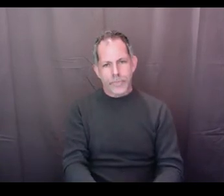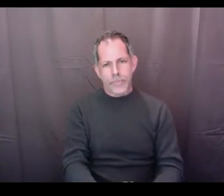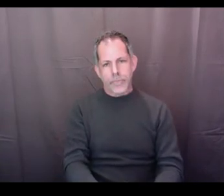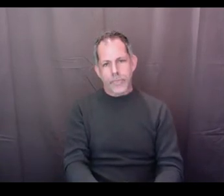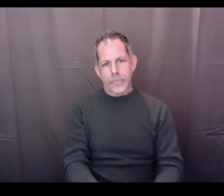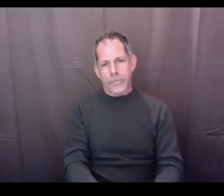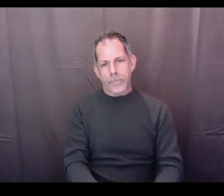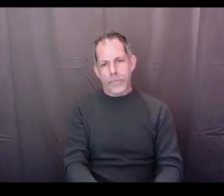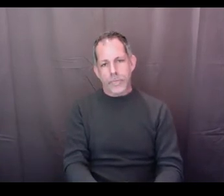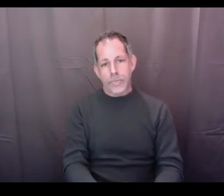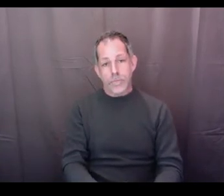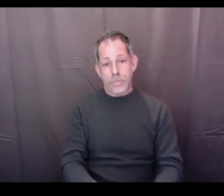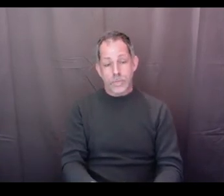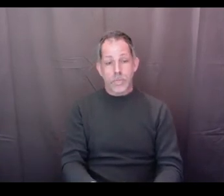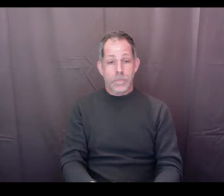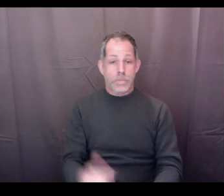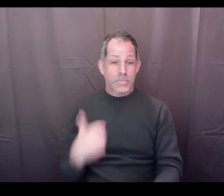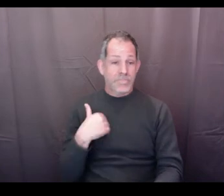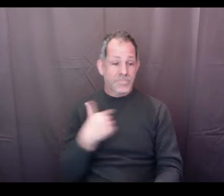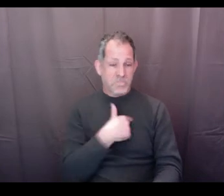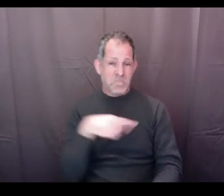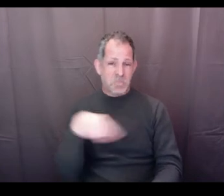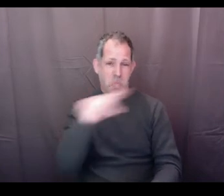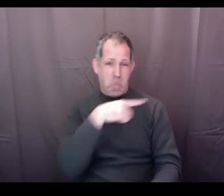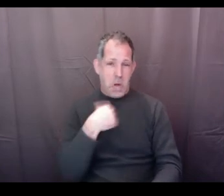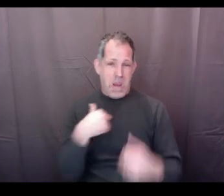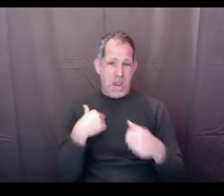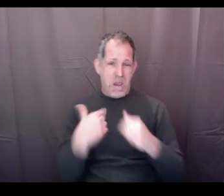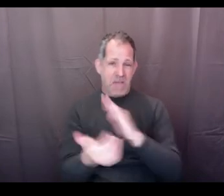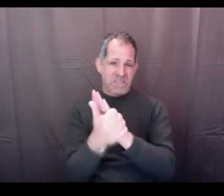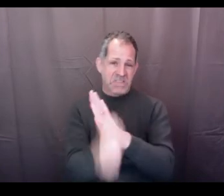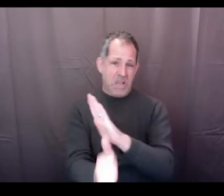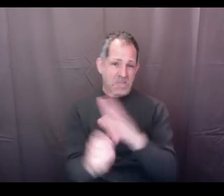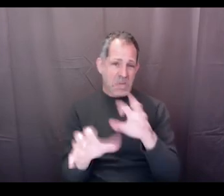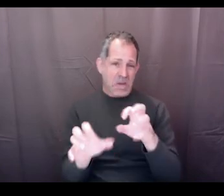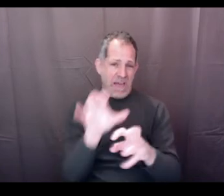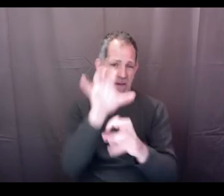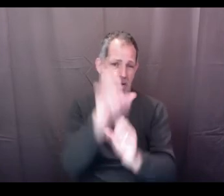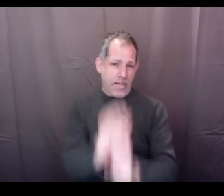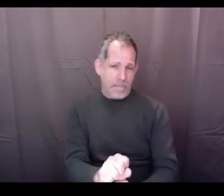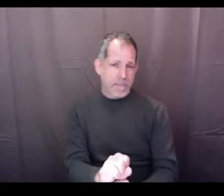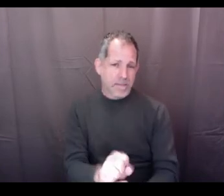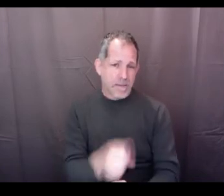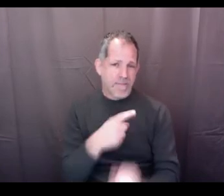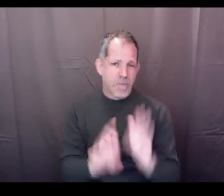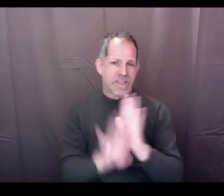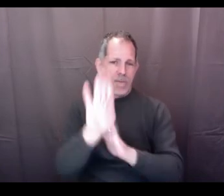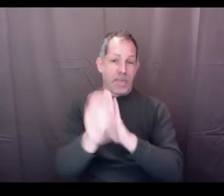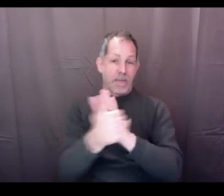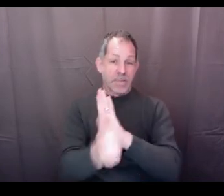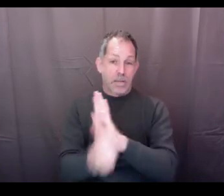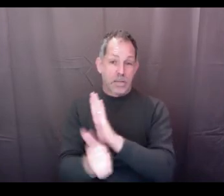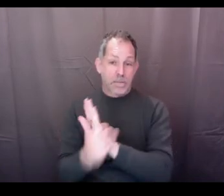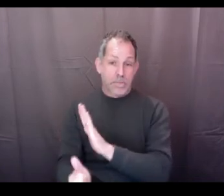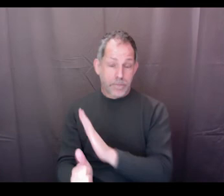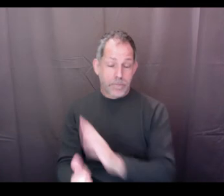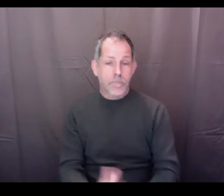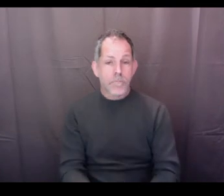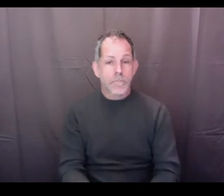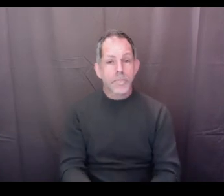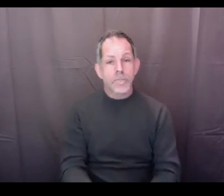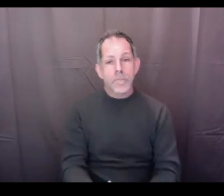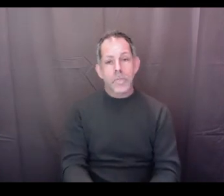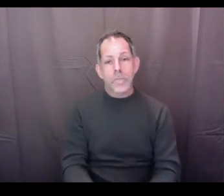adaptability. And then very often, if the stress continues, we start to feel exhausted. And I